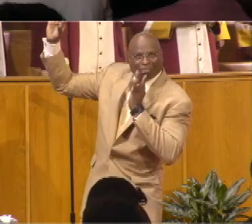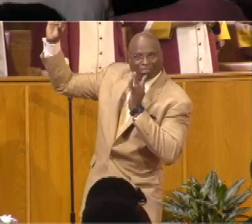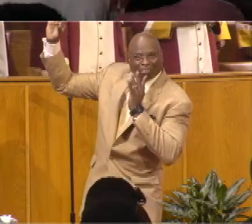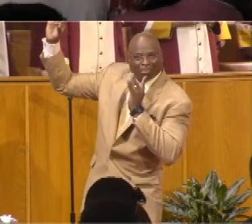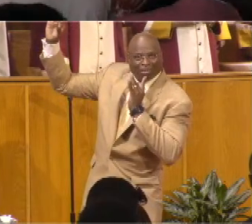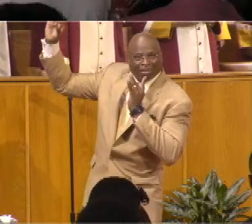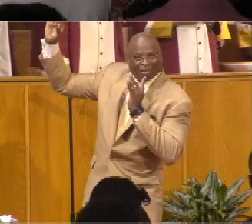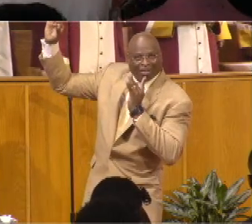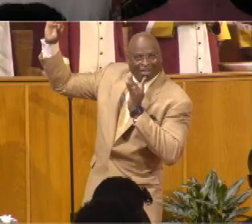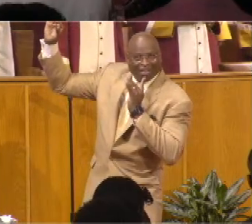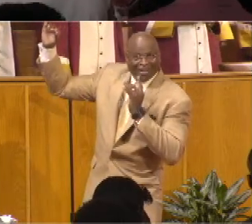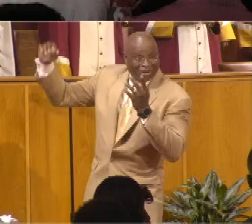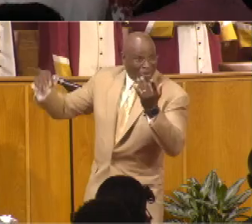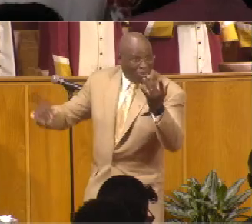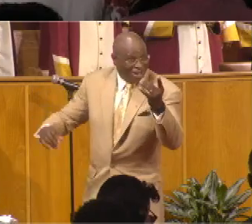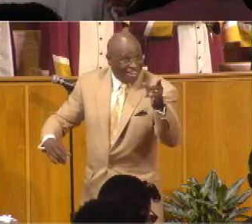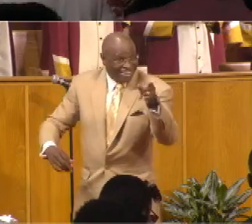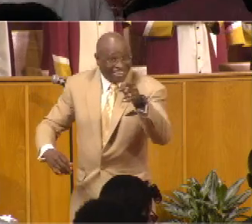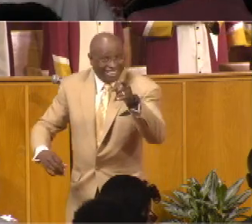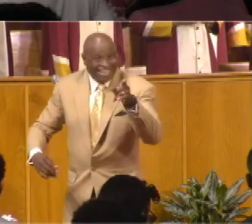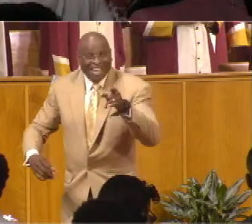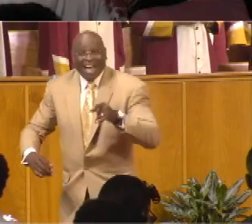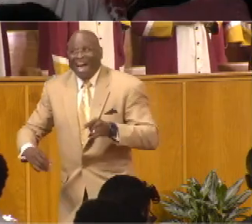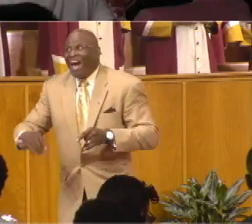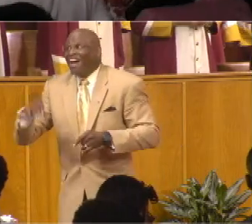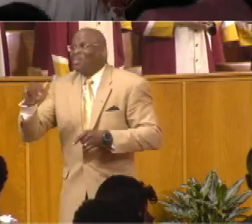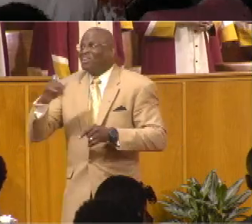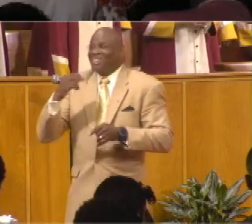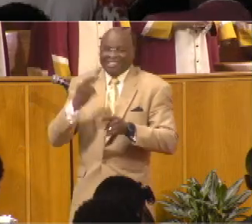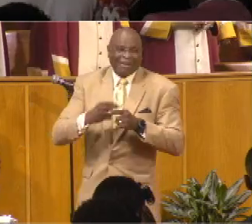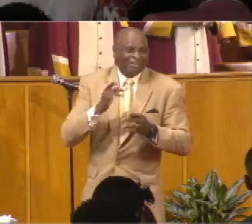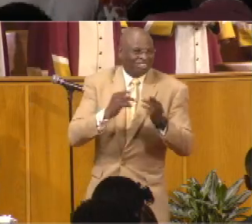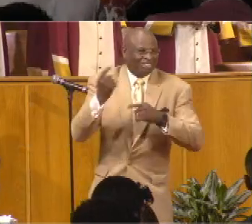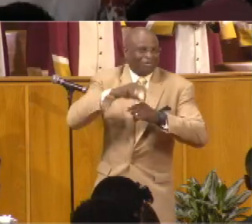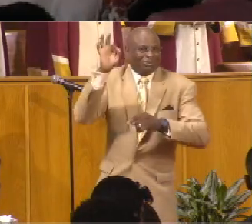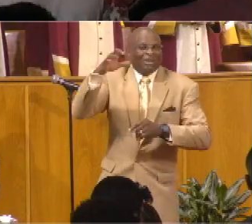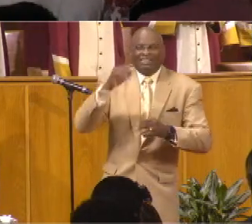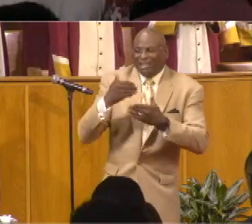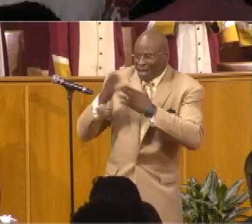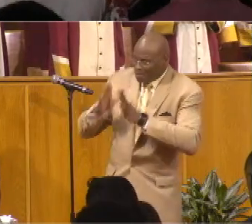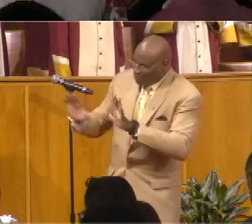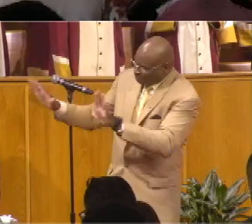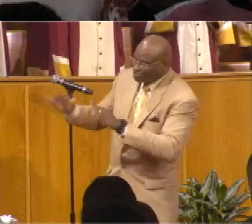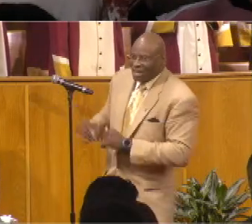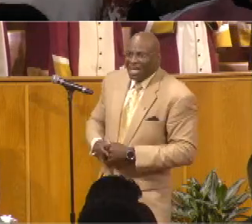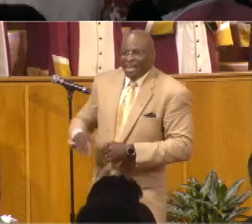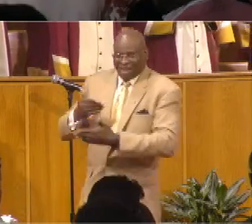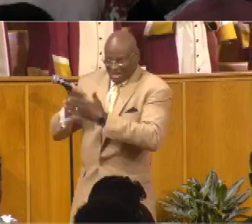you've been waiting on this one. Do me a favor. Look at your neighbor. Give him today's sermon title. Tell him,